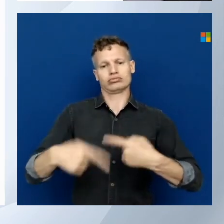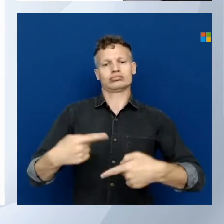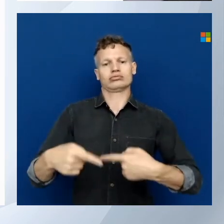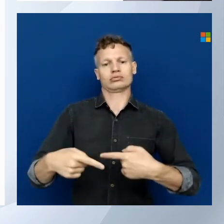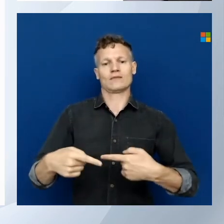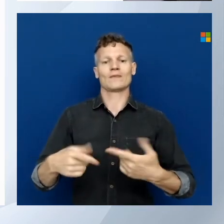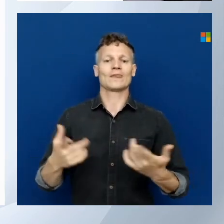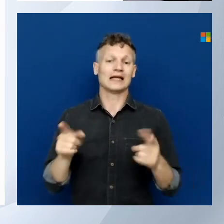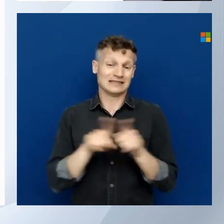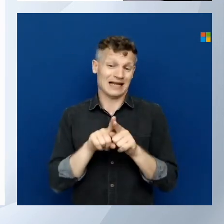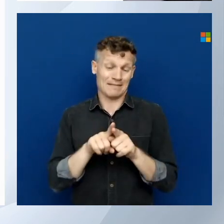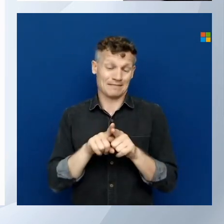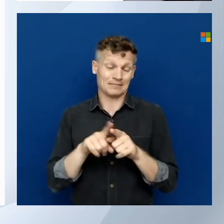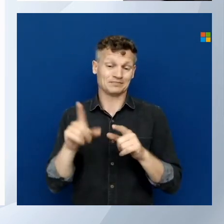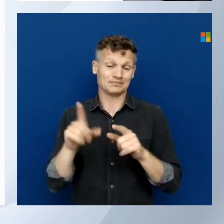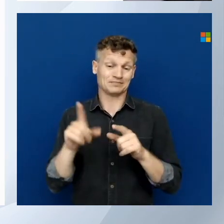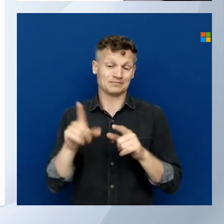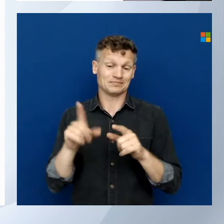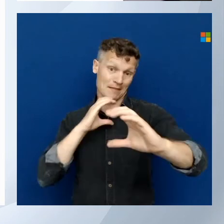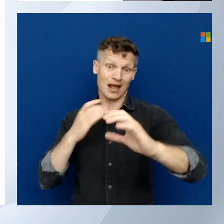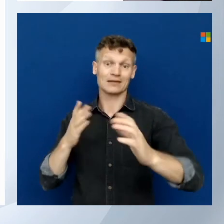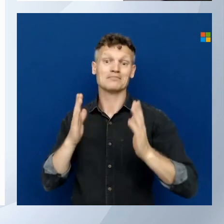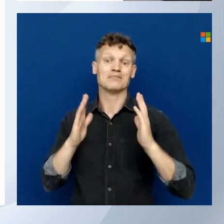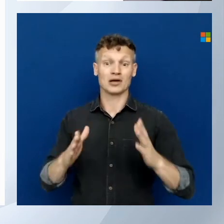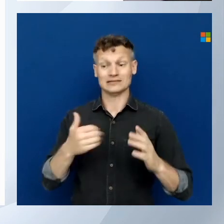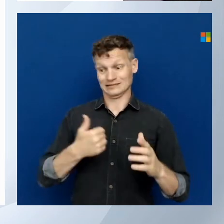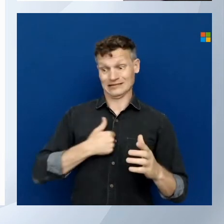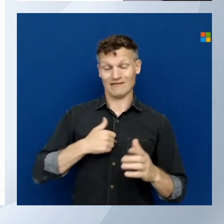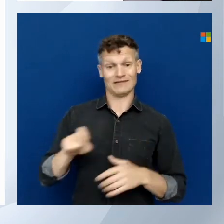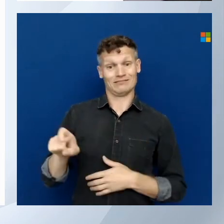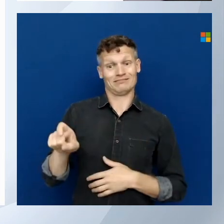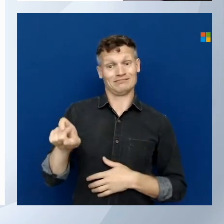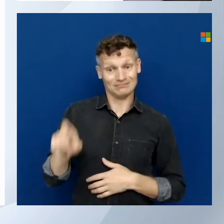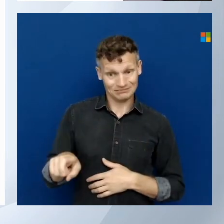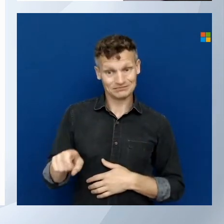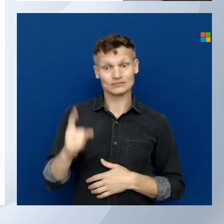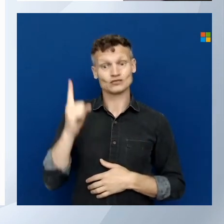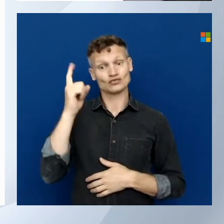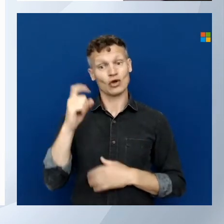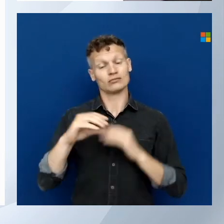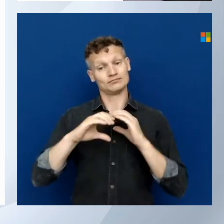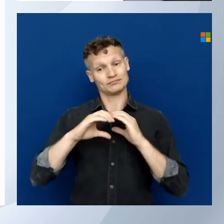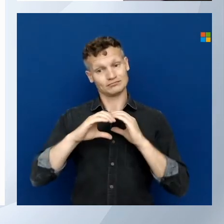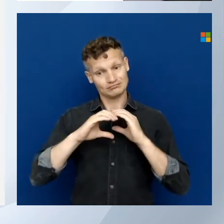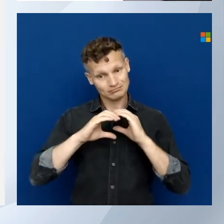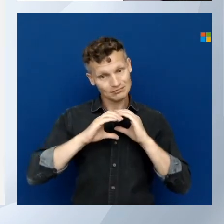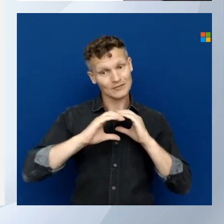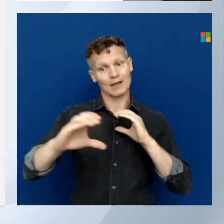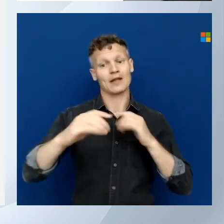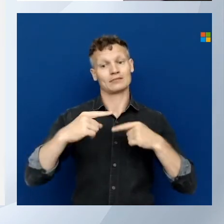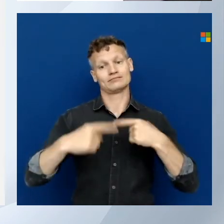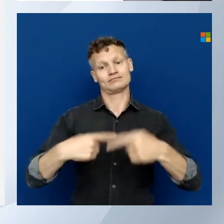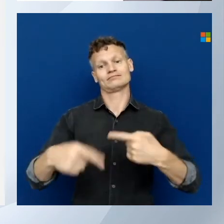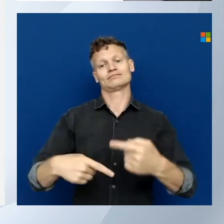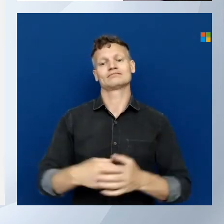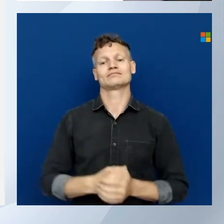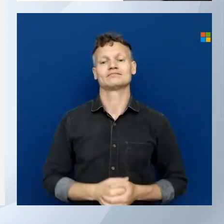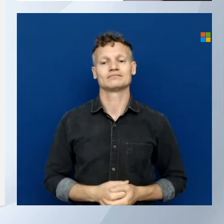to manually hit deployment in this case, and then hit deploy.